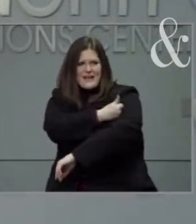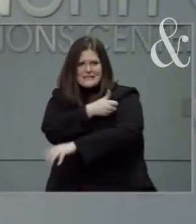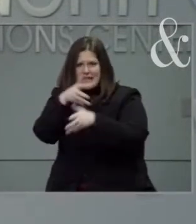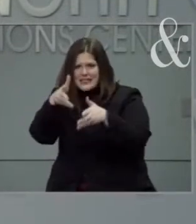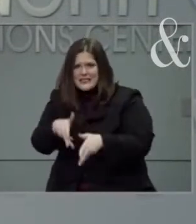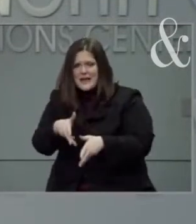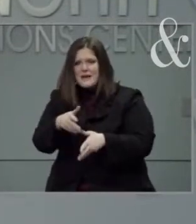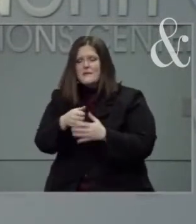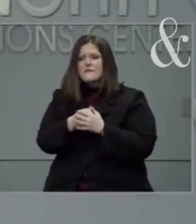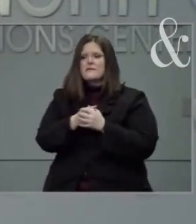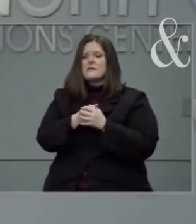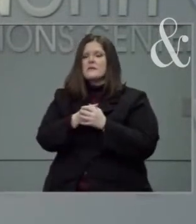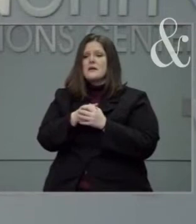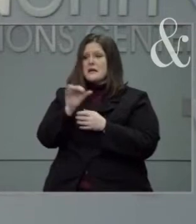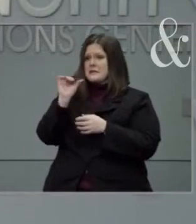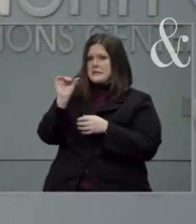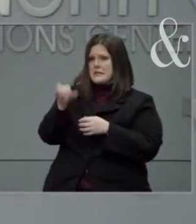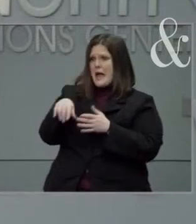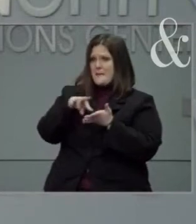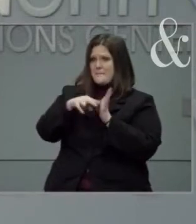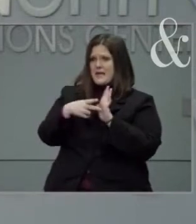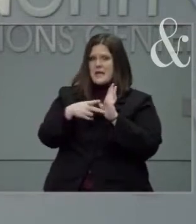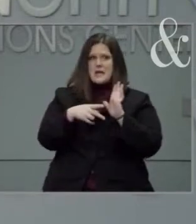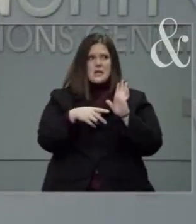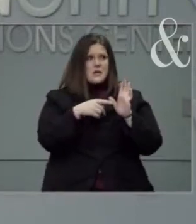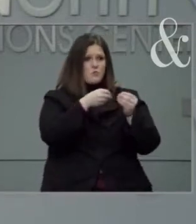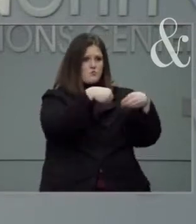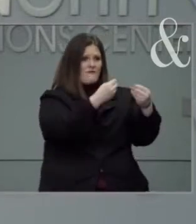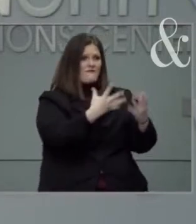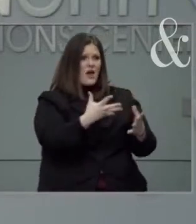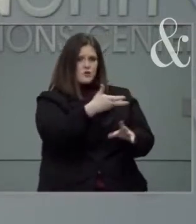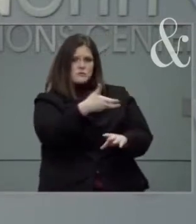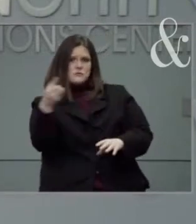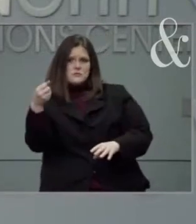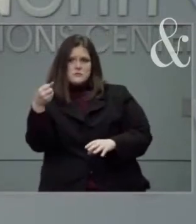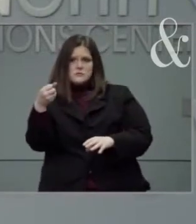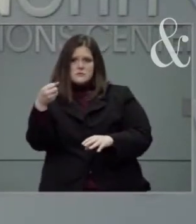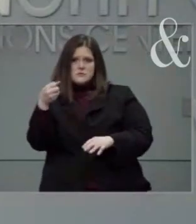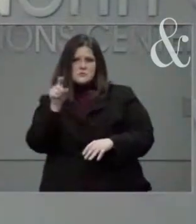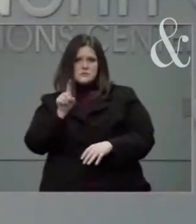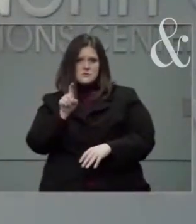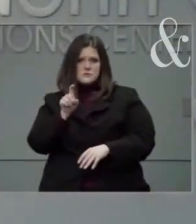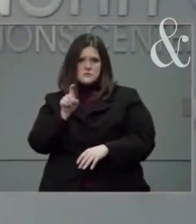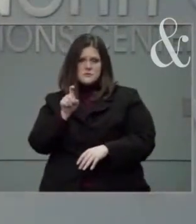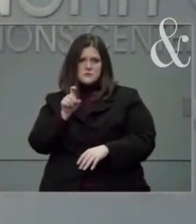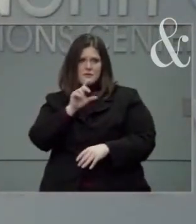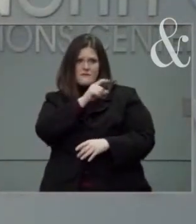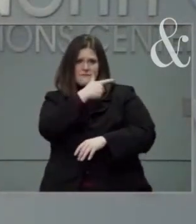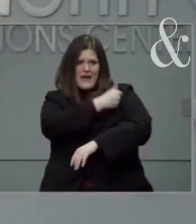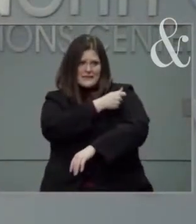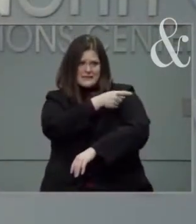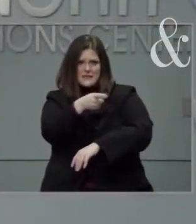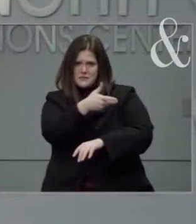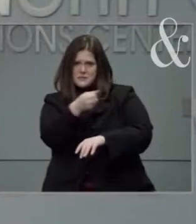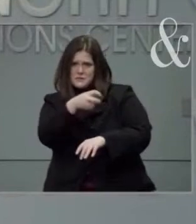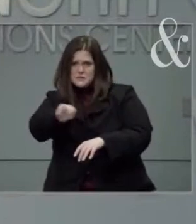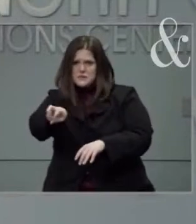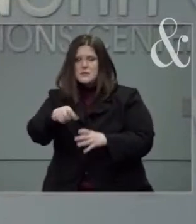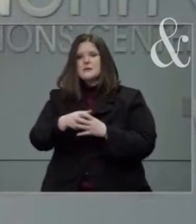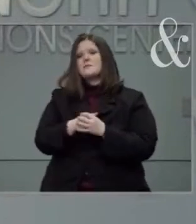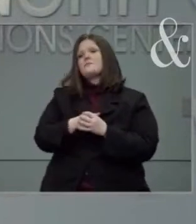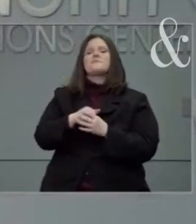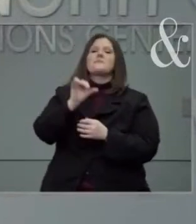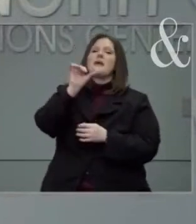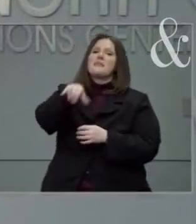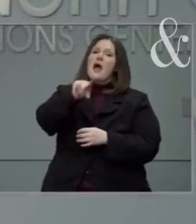that's taking any significant number of doses away from other providers. Thank you for your question. I think